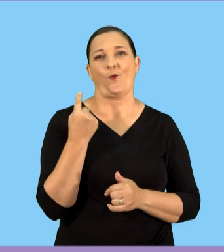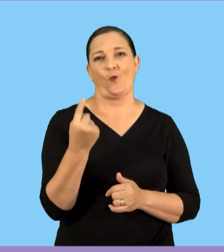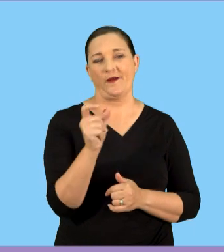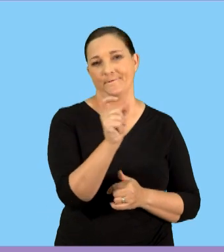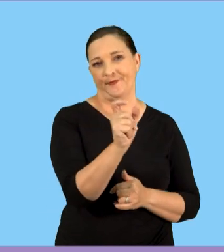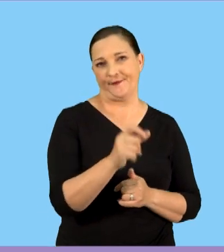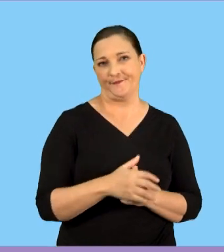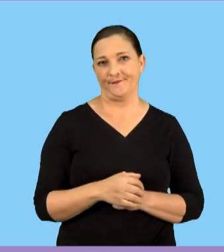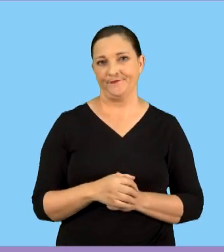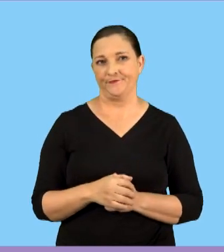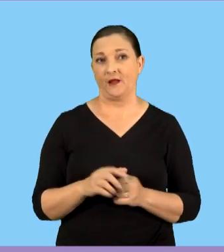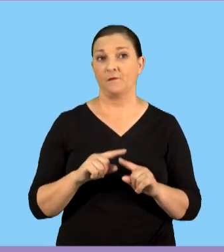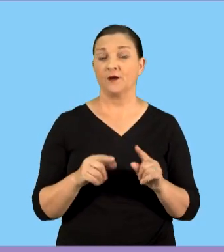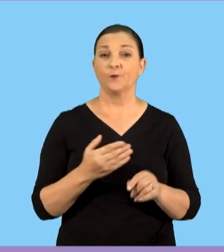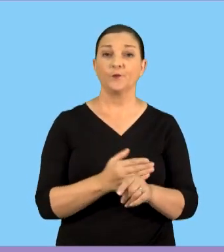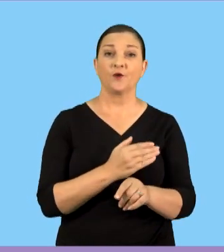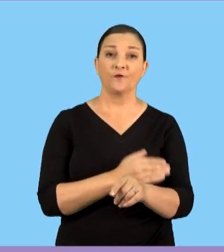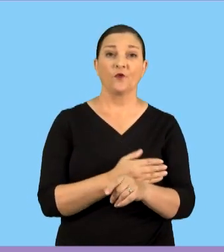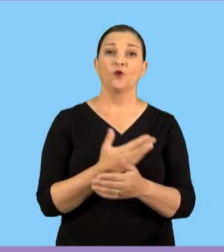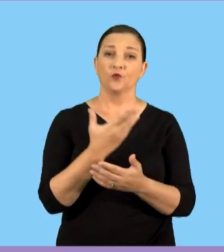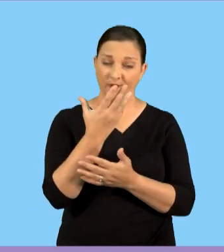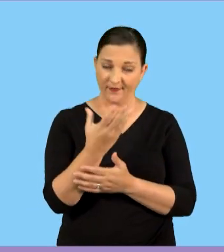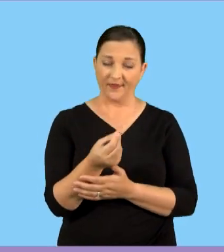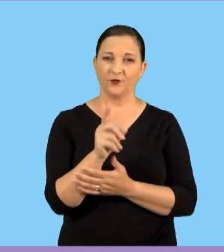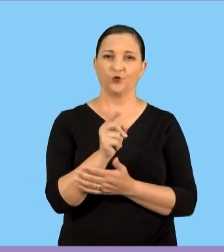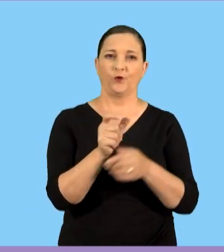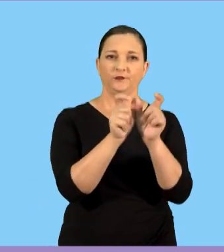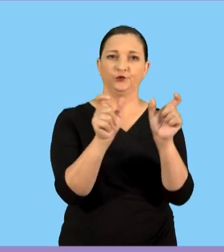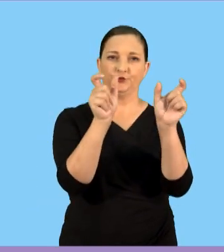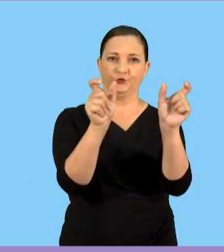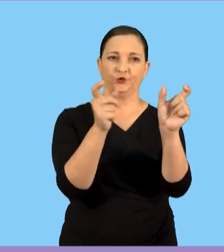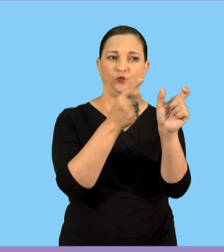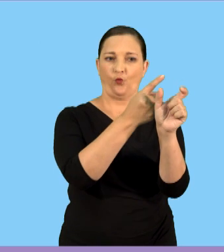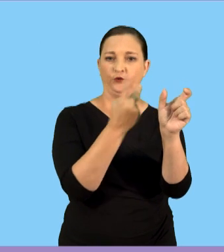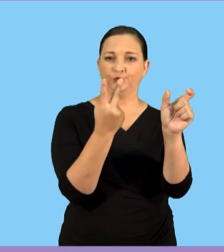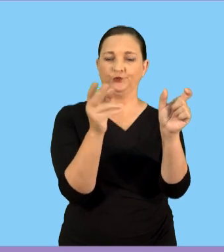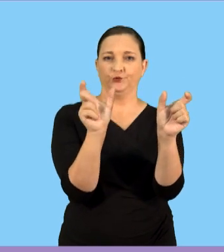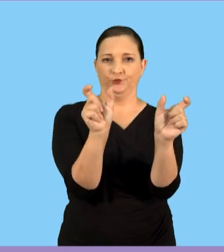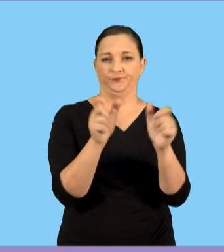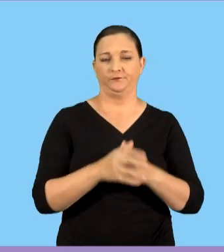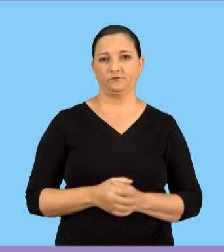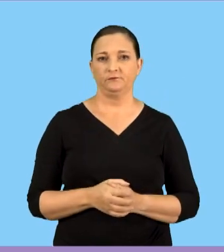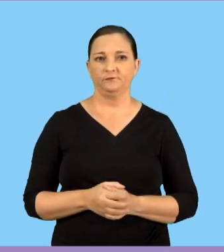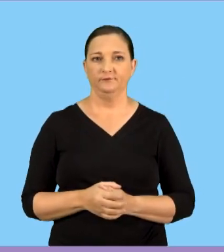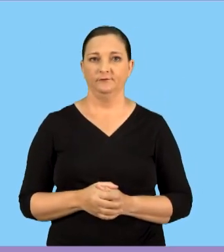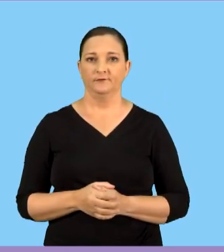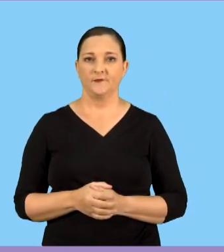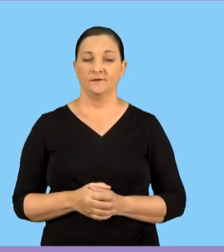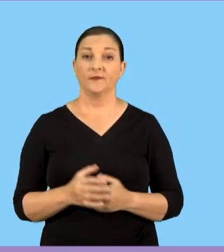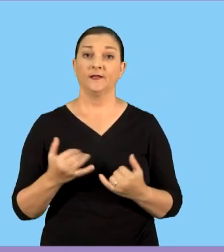only have one term. But before we simplified it, we actually had there 2